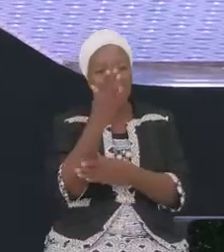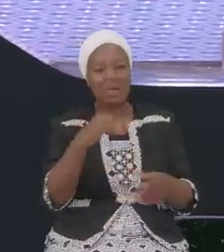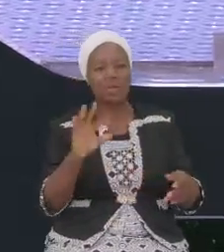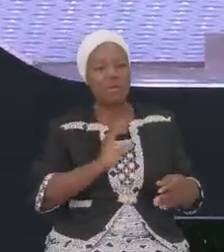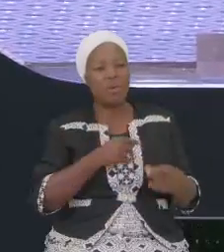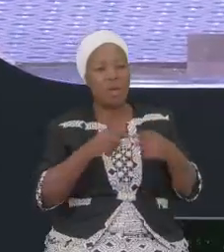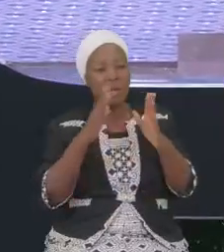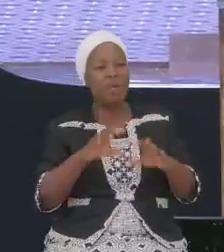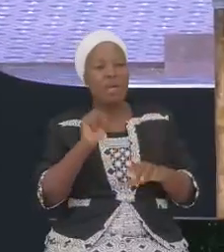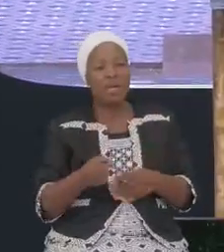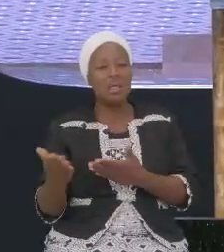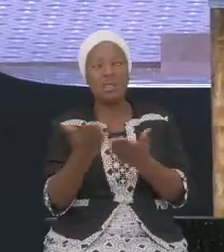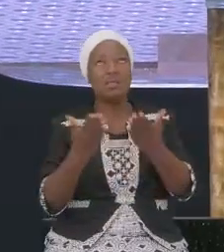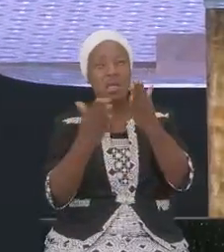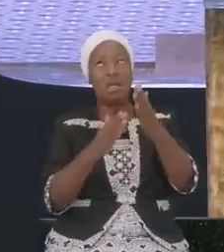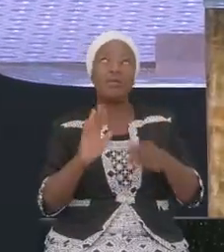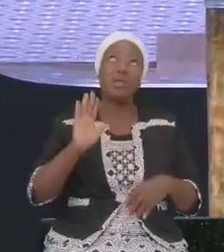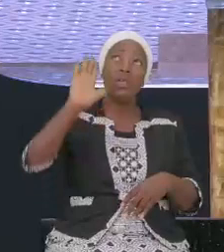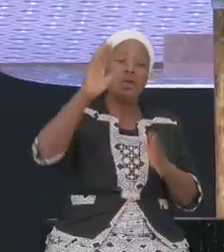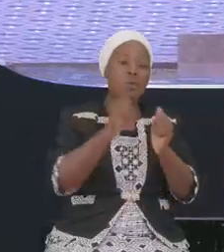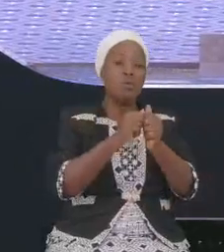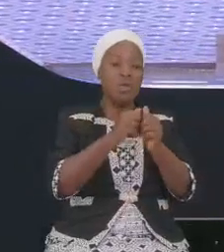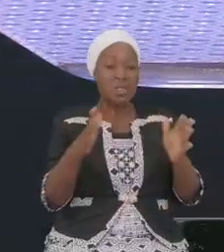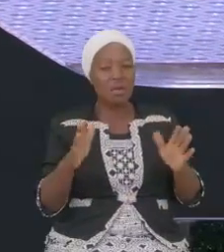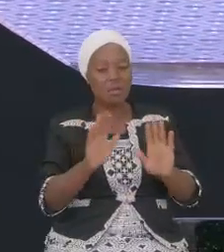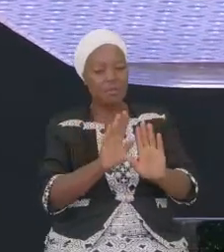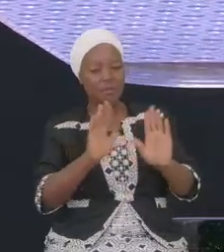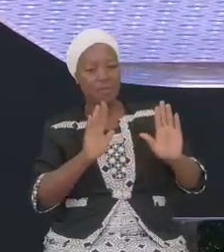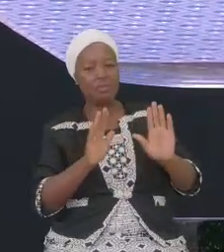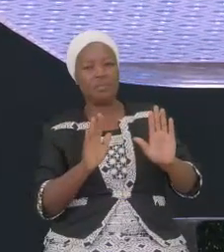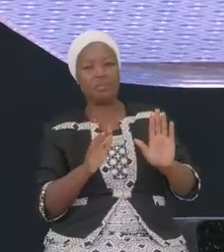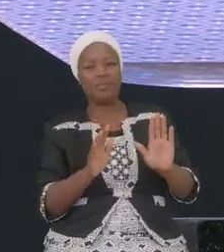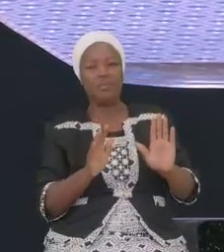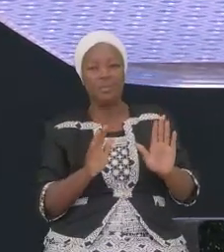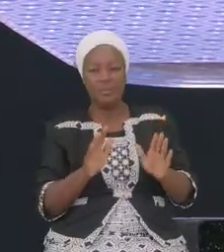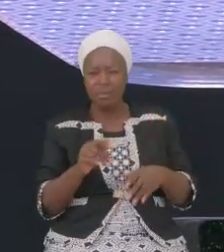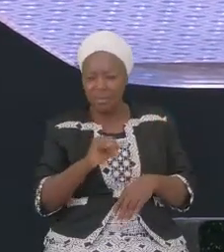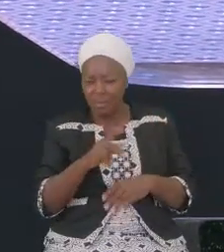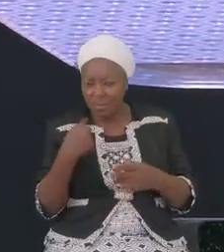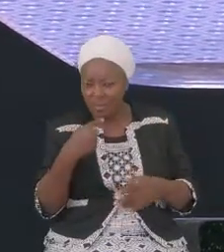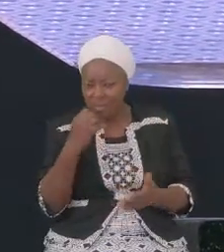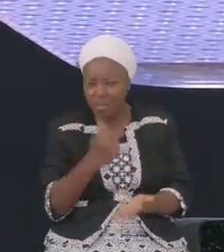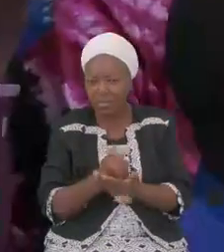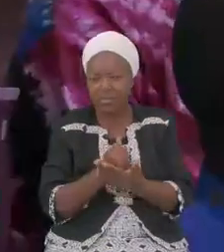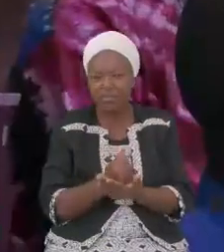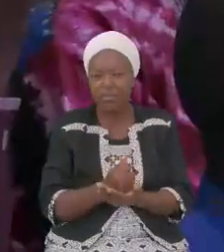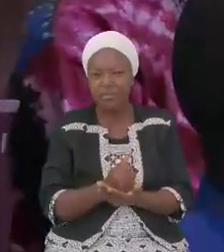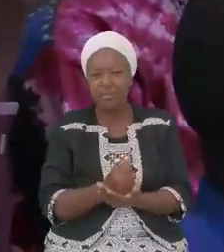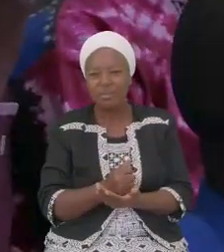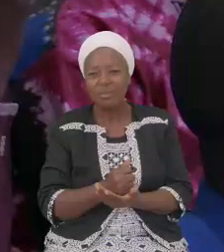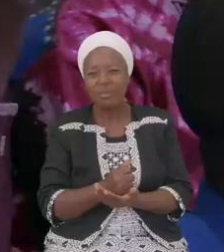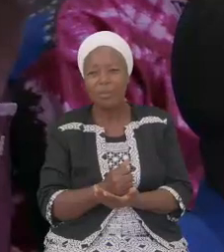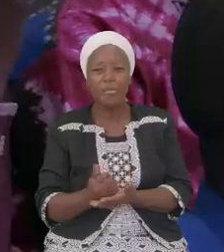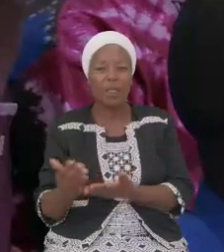enemy, and serve him without fear. Did you hear that? Amen. Amen.